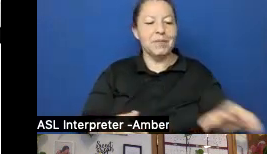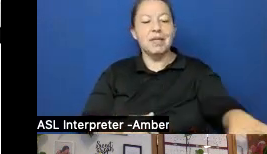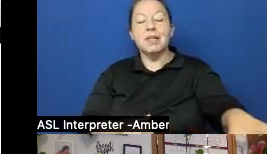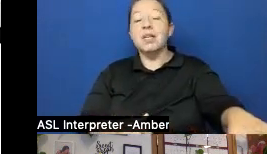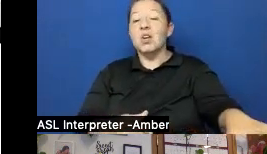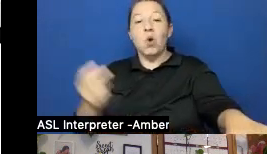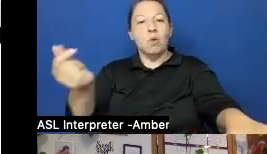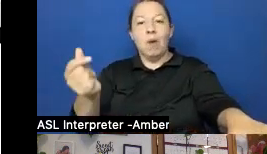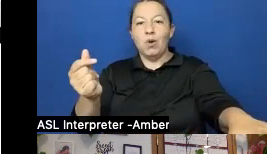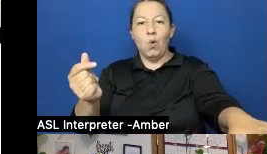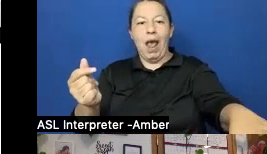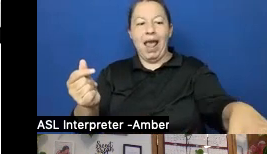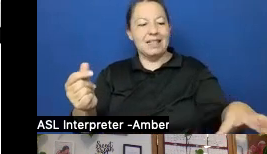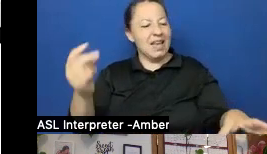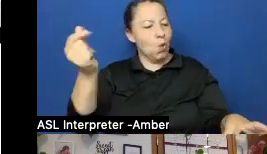immediately,